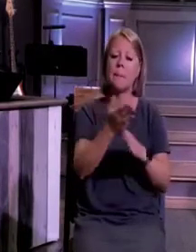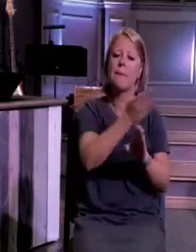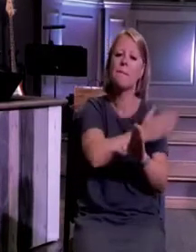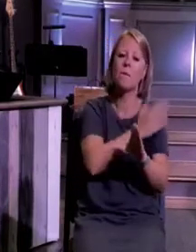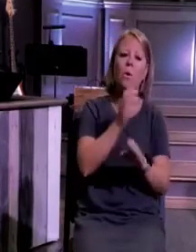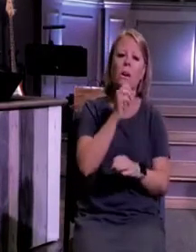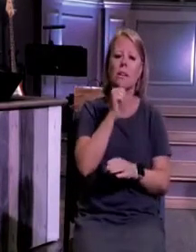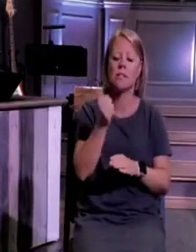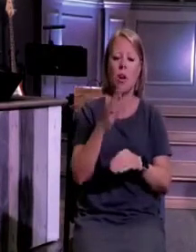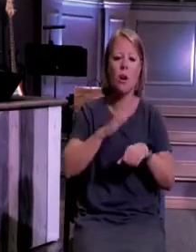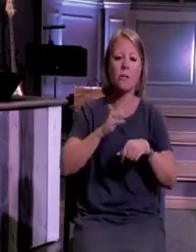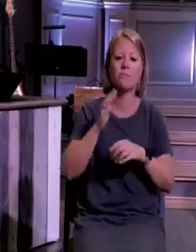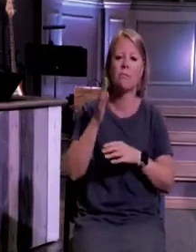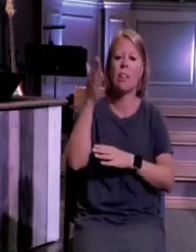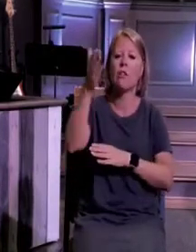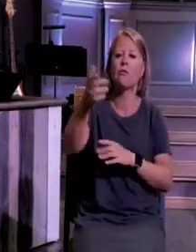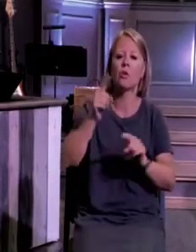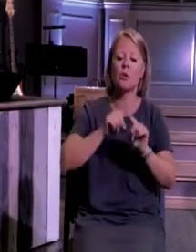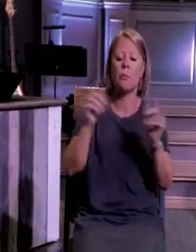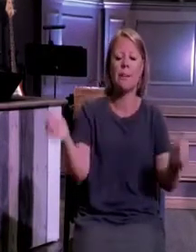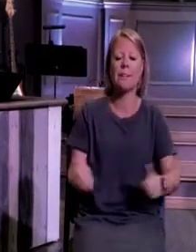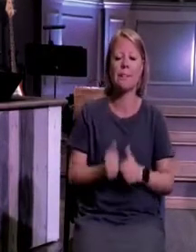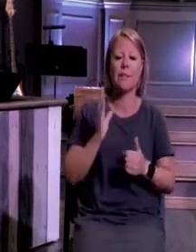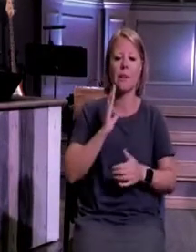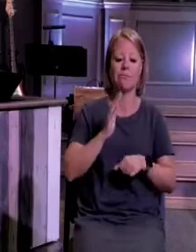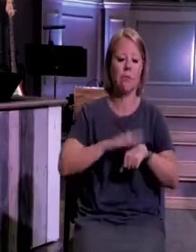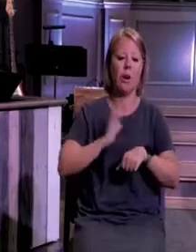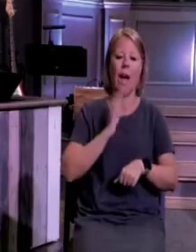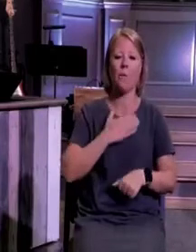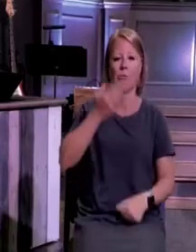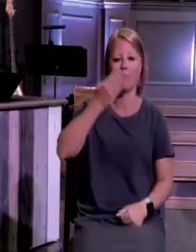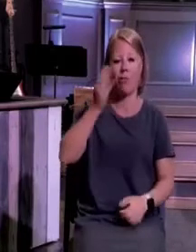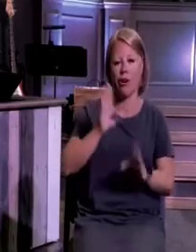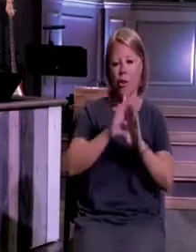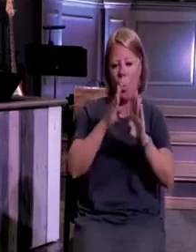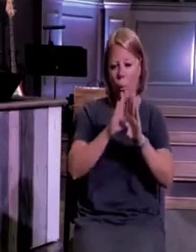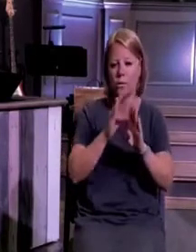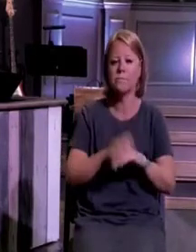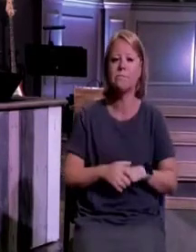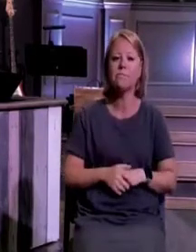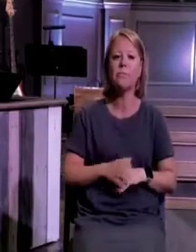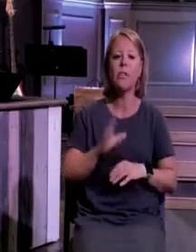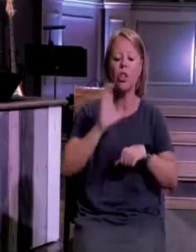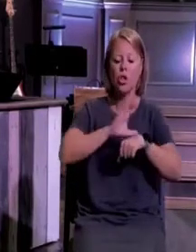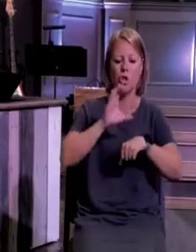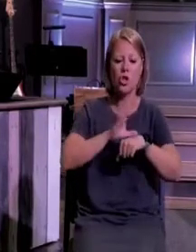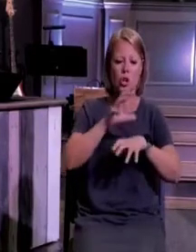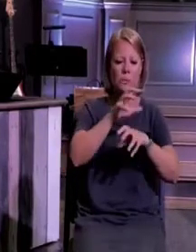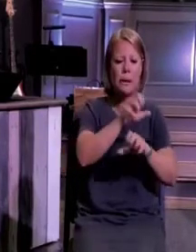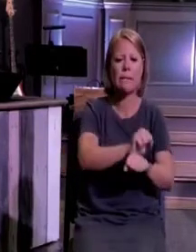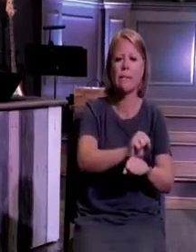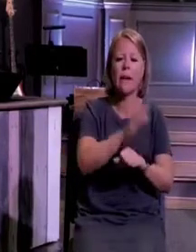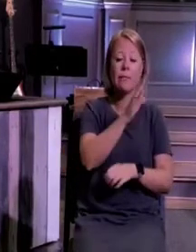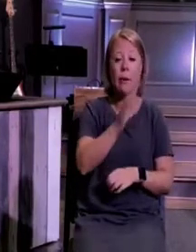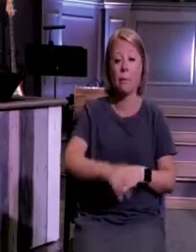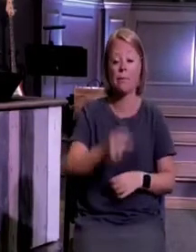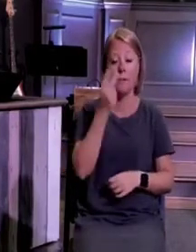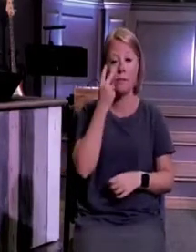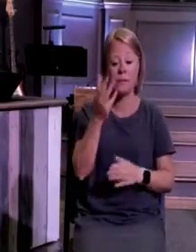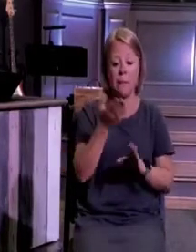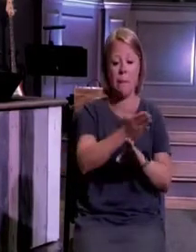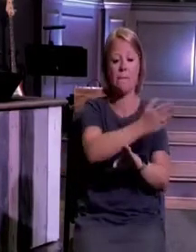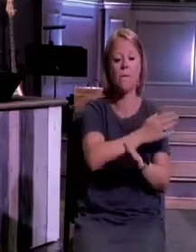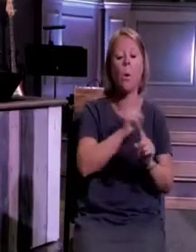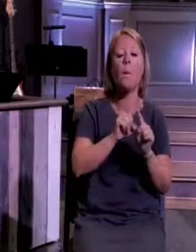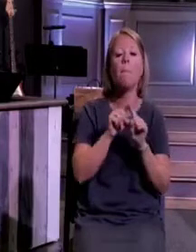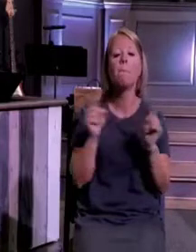the horizon, but living in our front door. Ladies and gentlemen, the church is under attack like we've never seen before. But